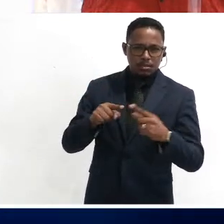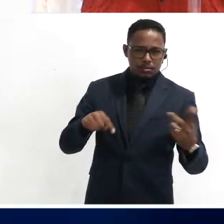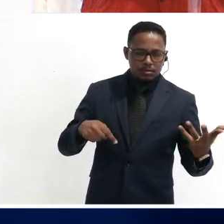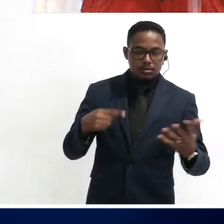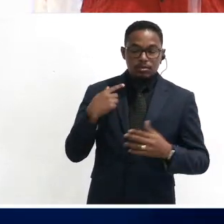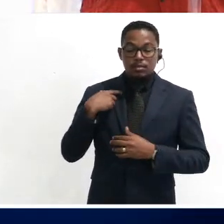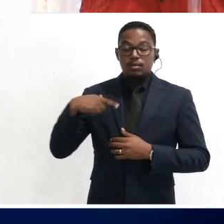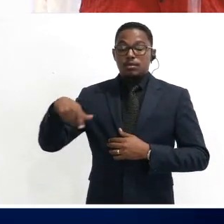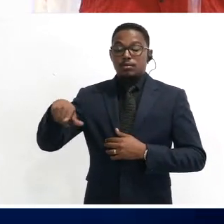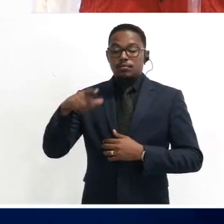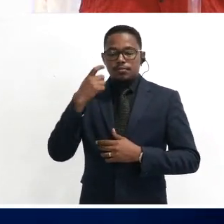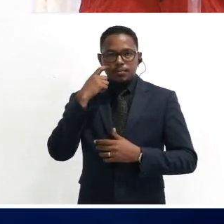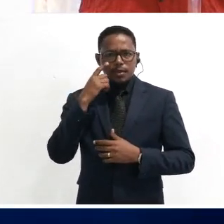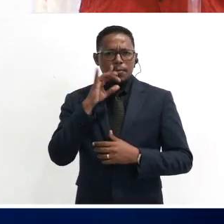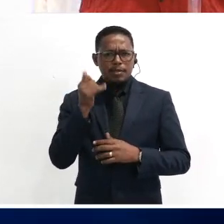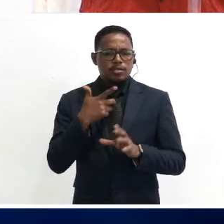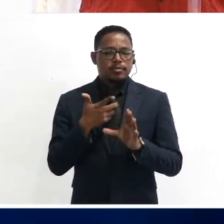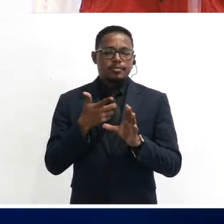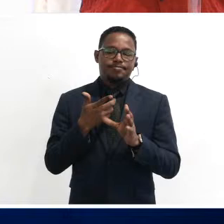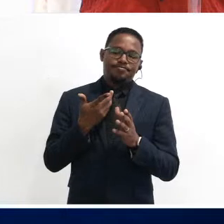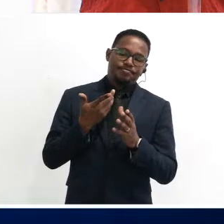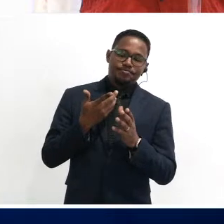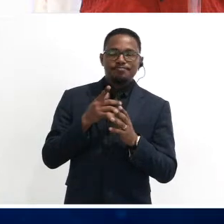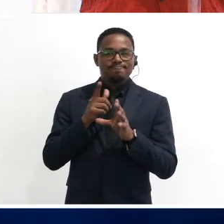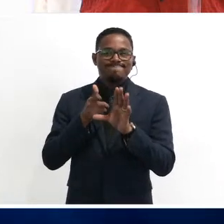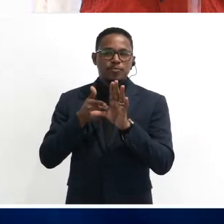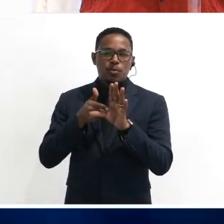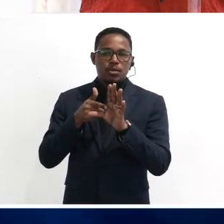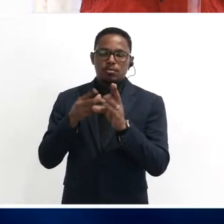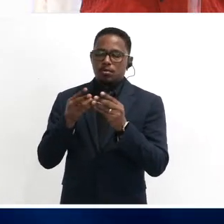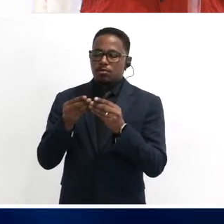even for logic, it's slowing down the density over time.